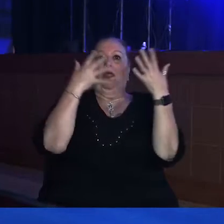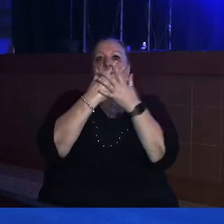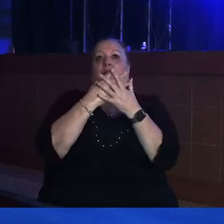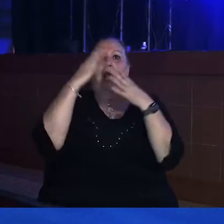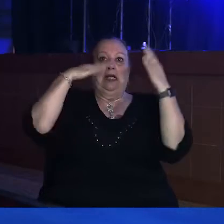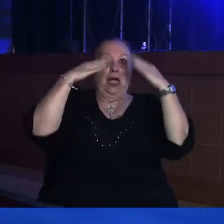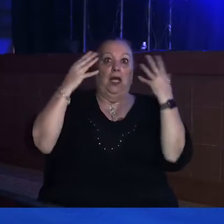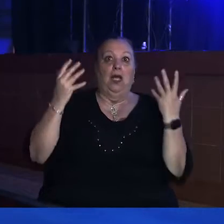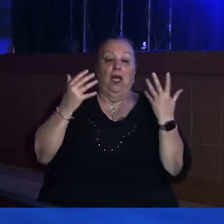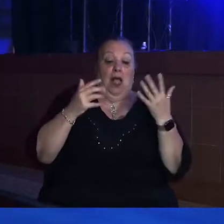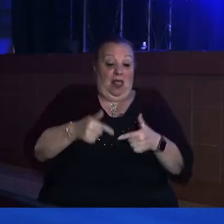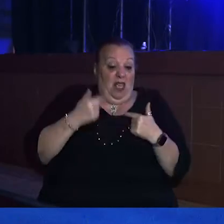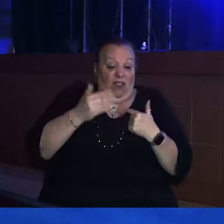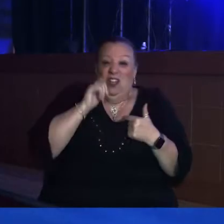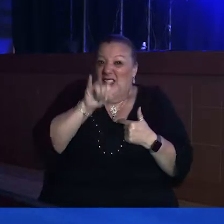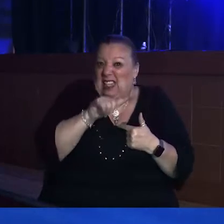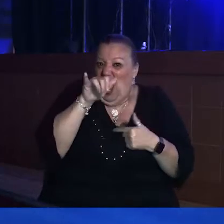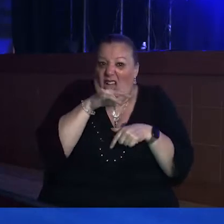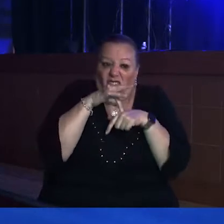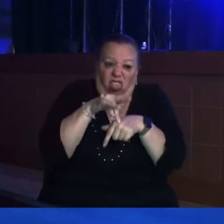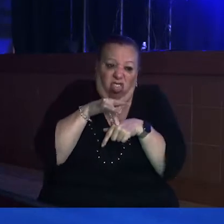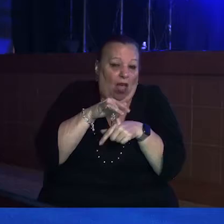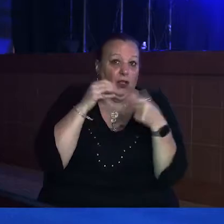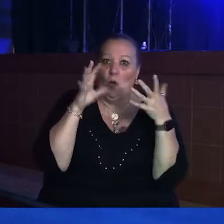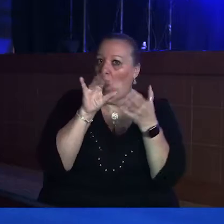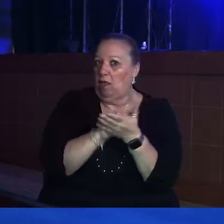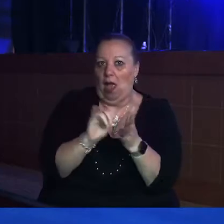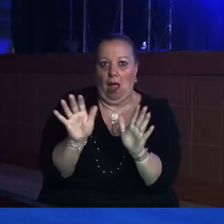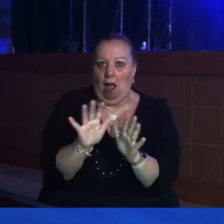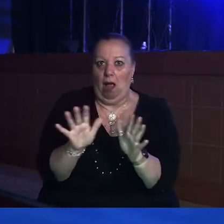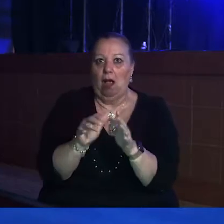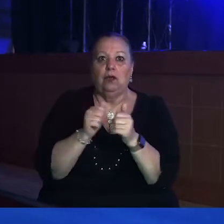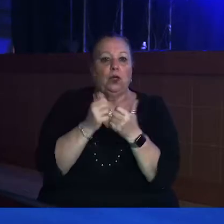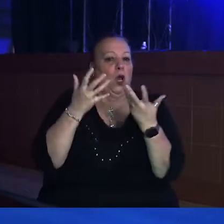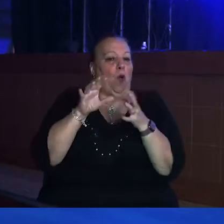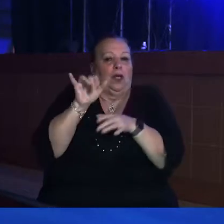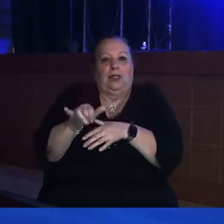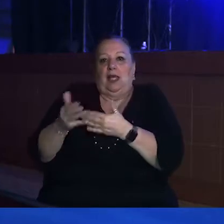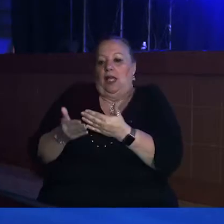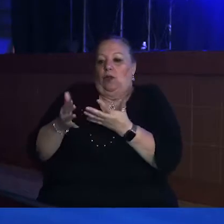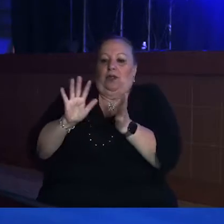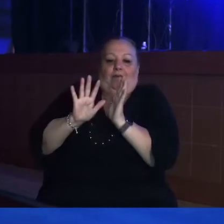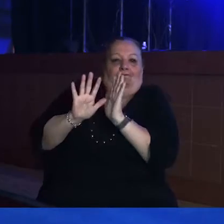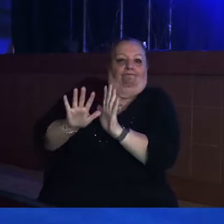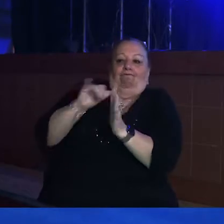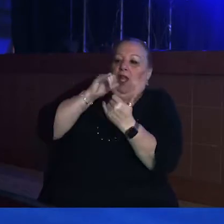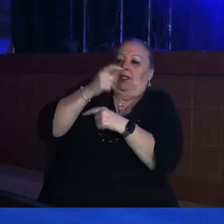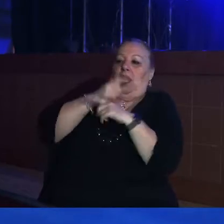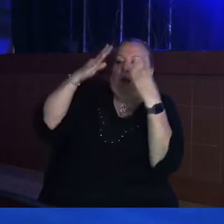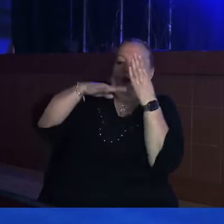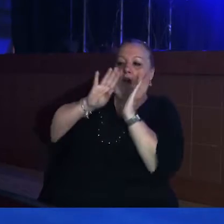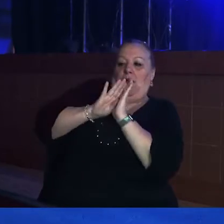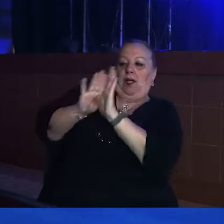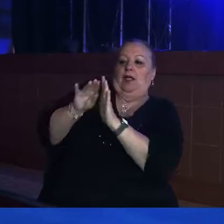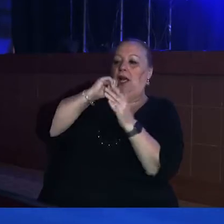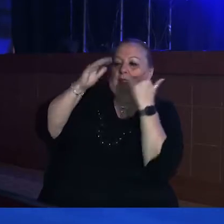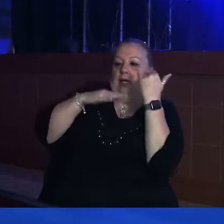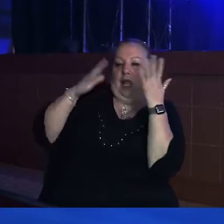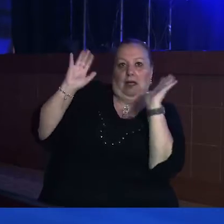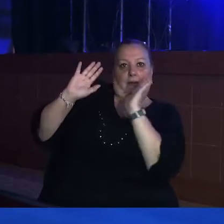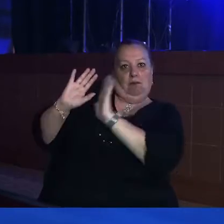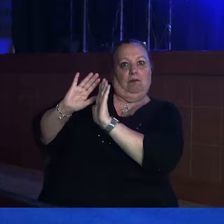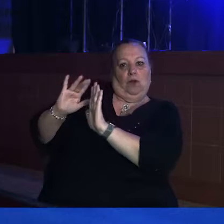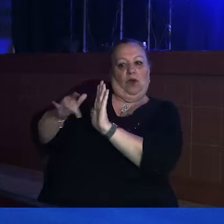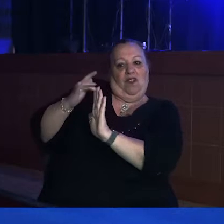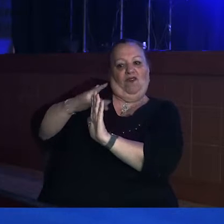live there. We don't want to be trapped there. That's not a thing where we want to be. We want to say, not today, worry, not today, anxiety, when we feel anxiety